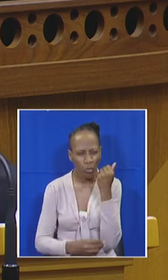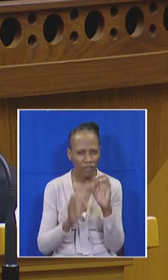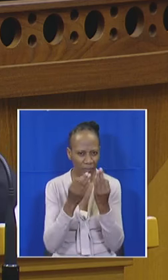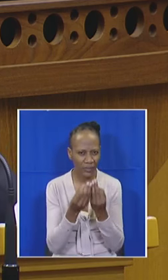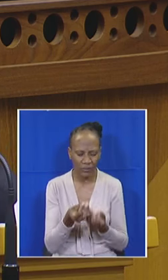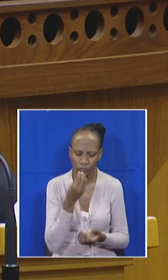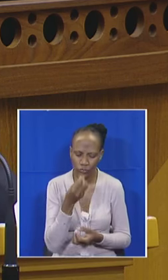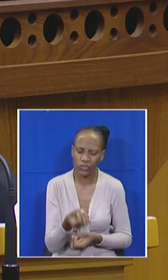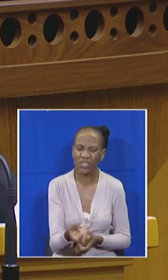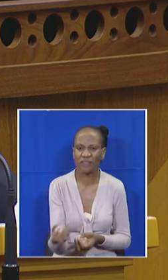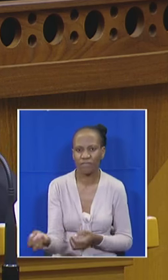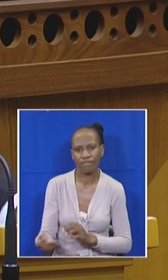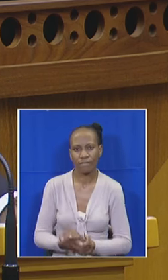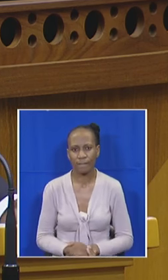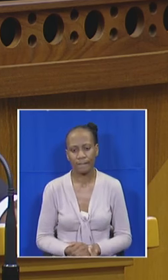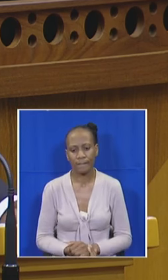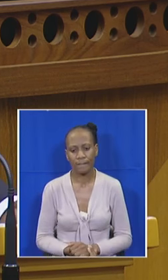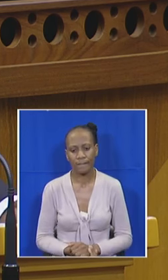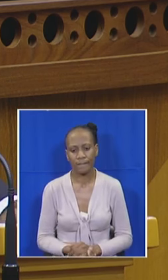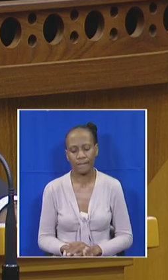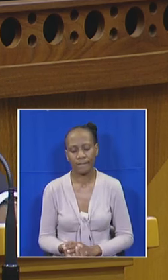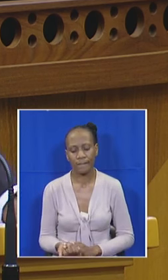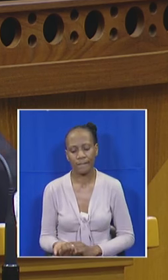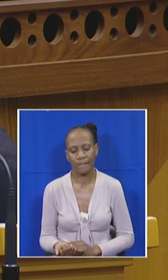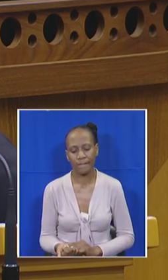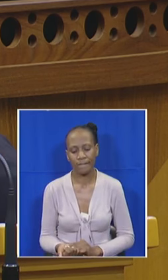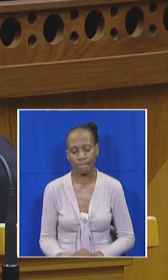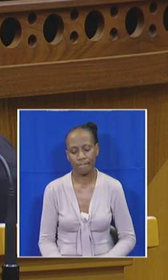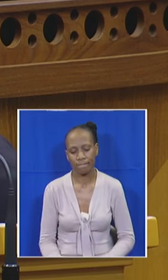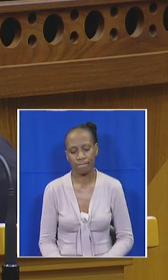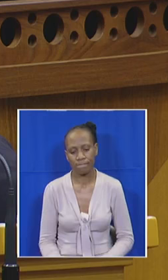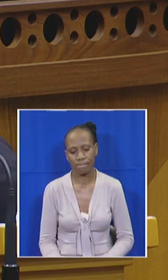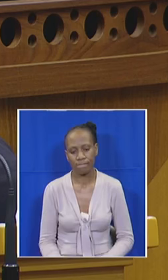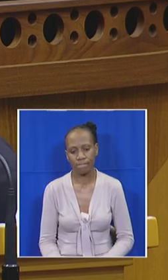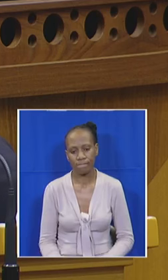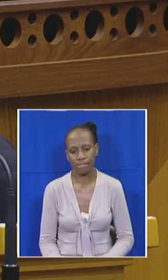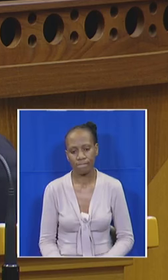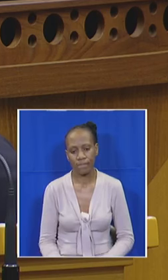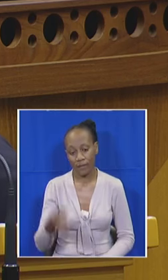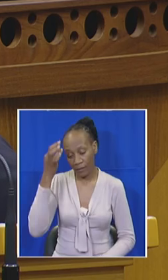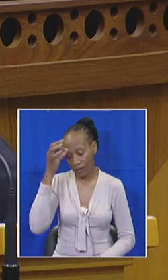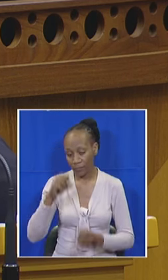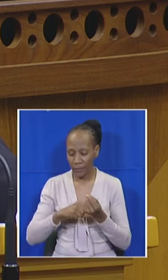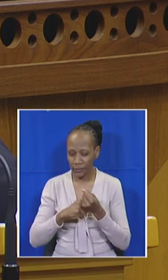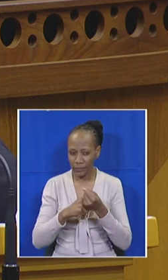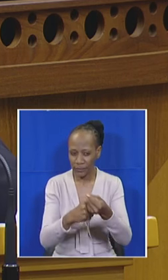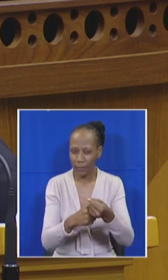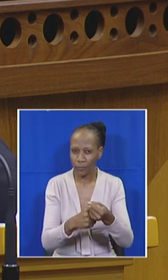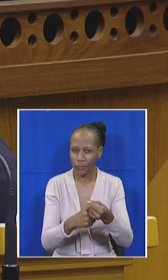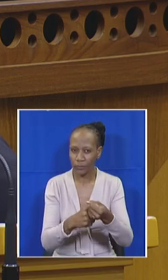Cooperatives will continue to receive support from government as part of